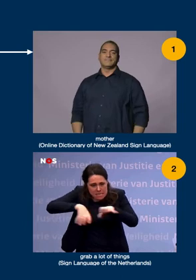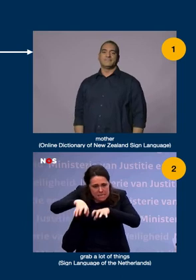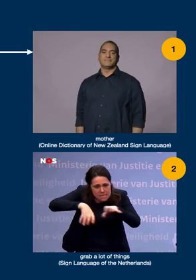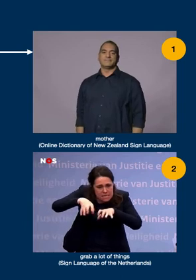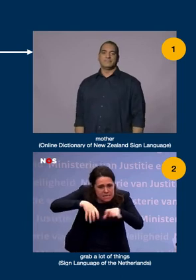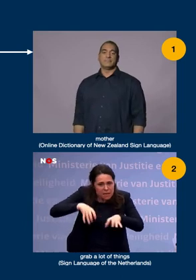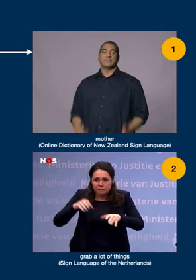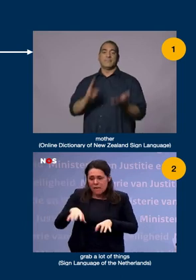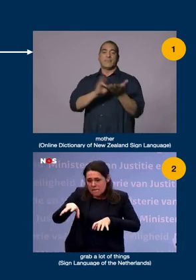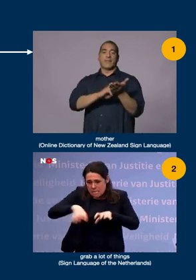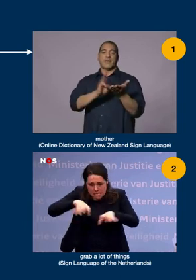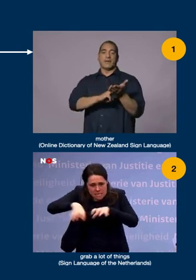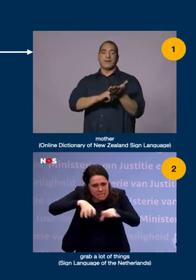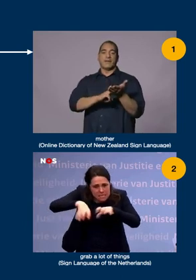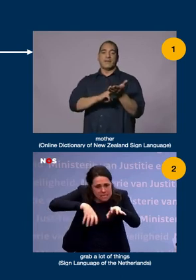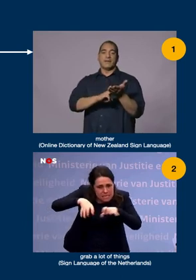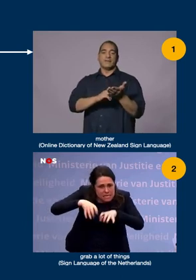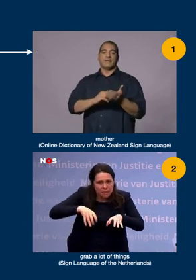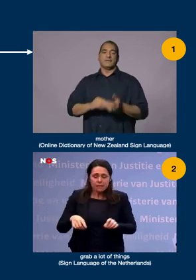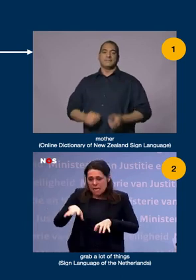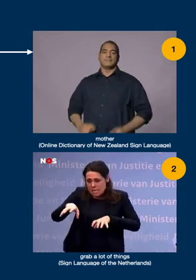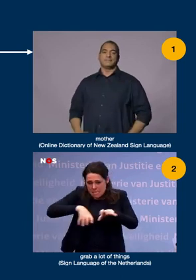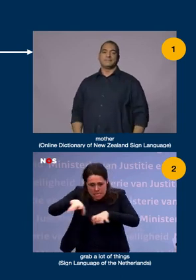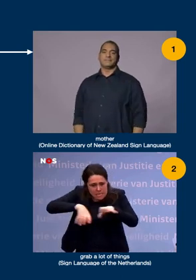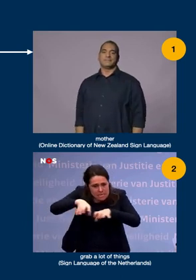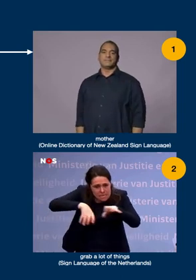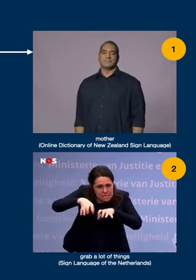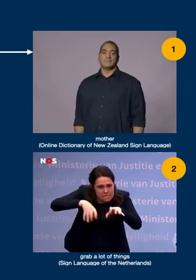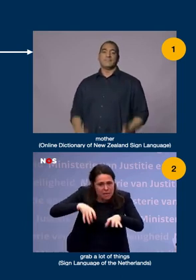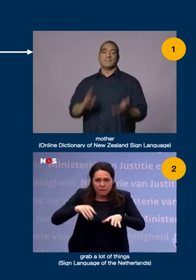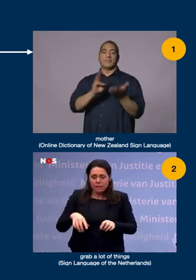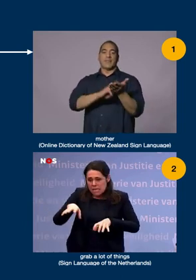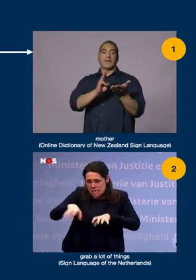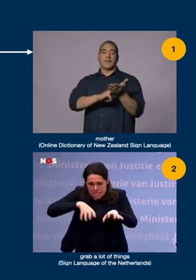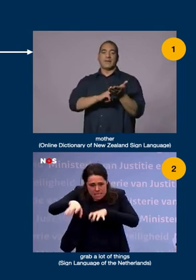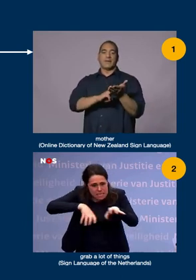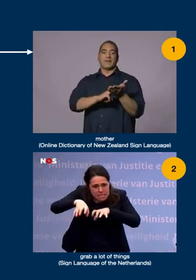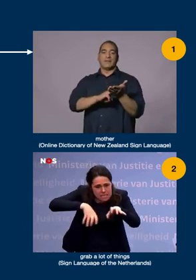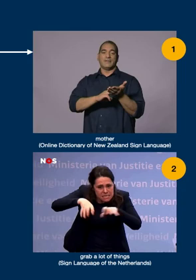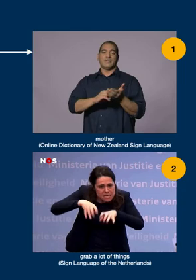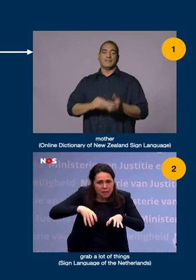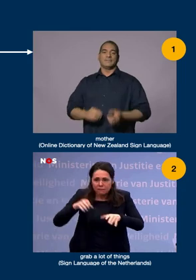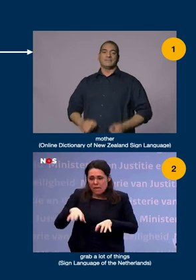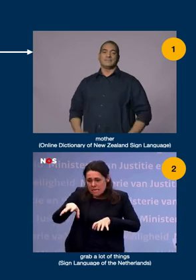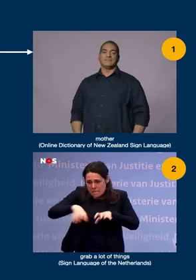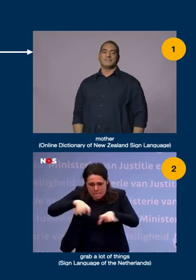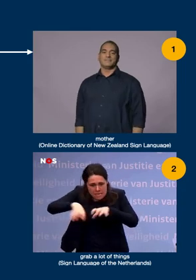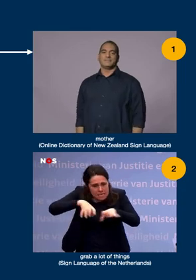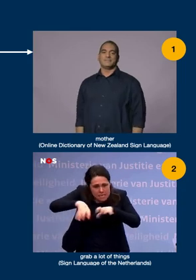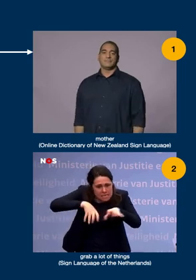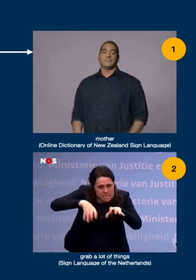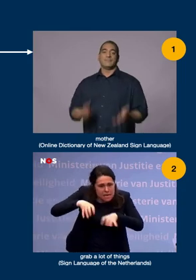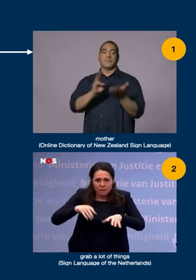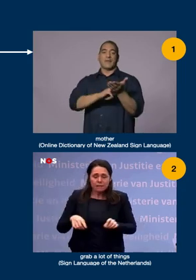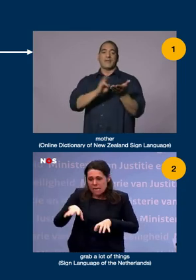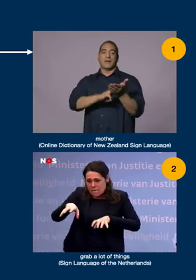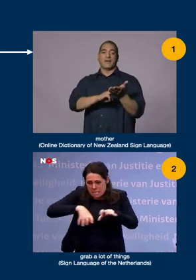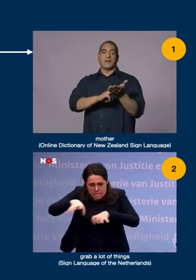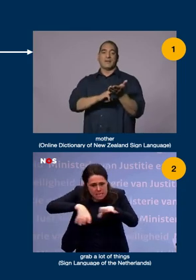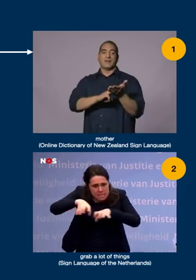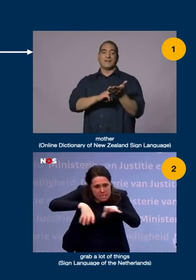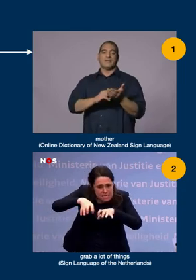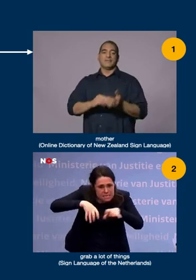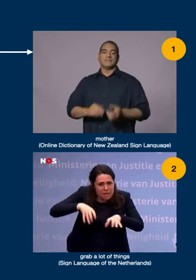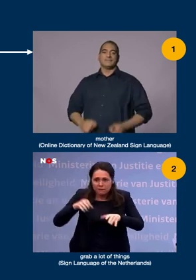are signing something like grab something, and the mouth is indicating that a lot of grabbing is happening. So this mouth action is